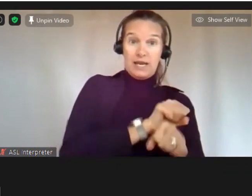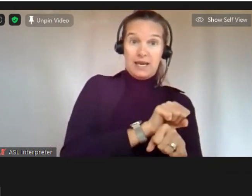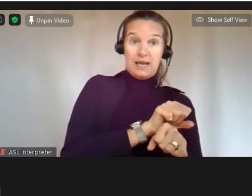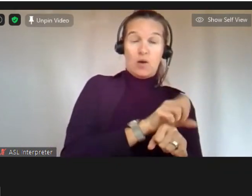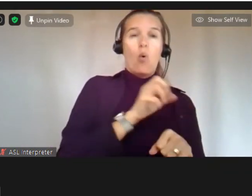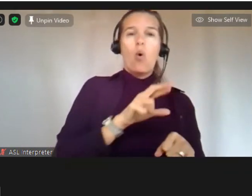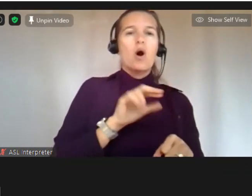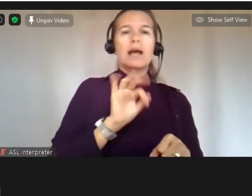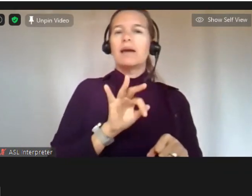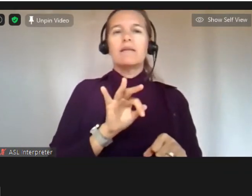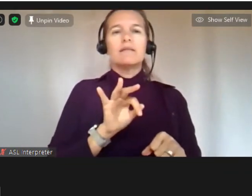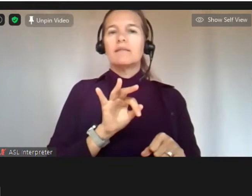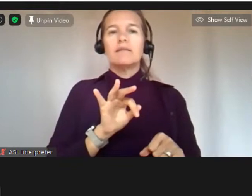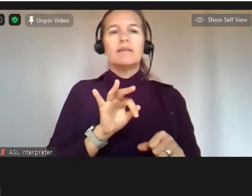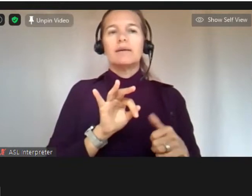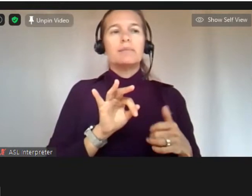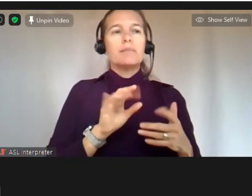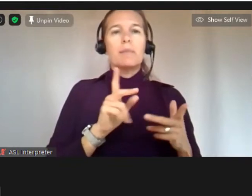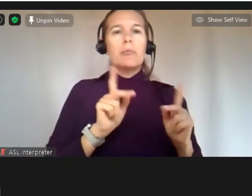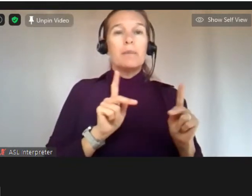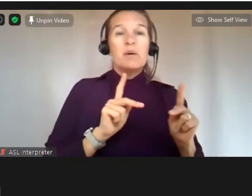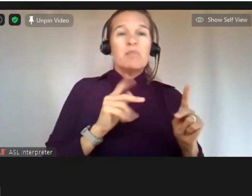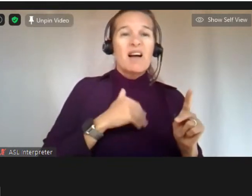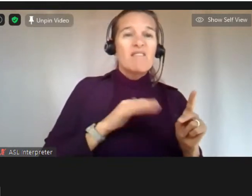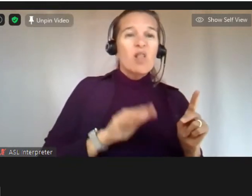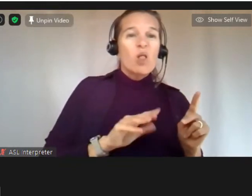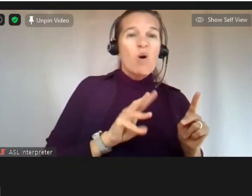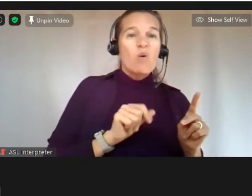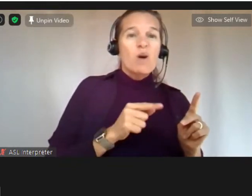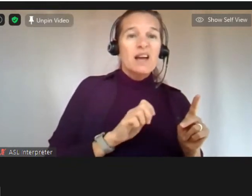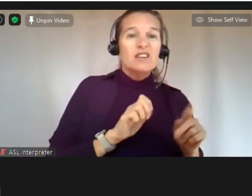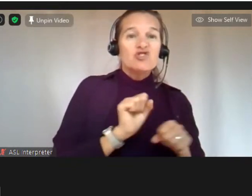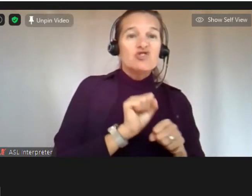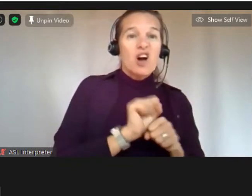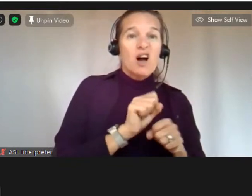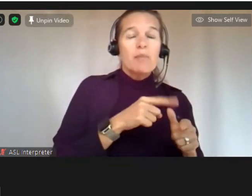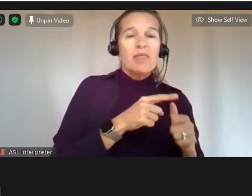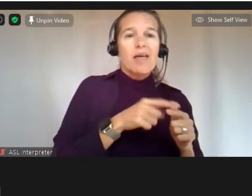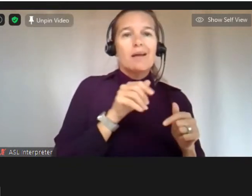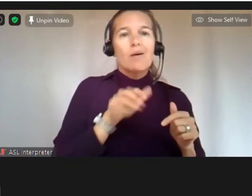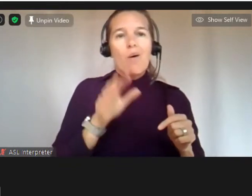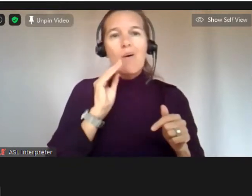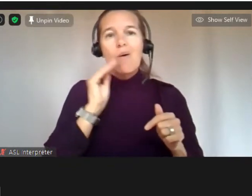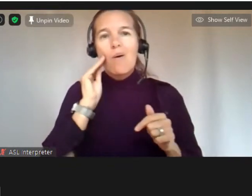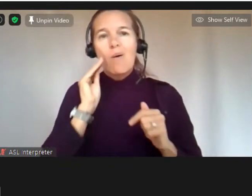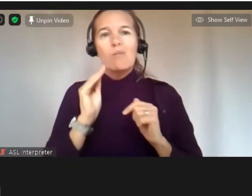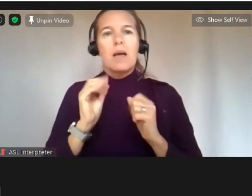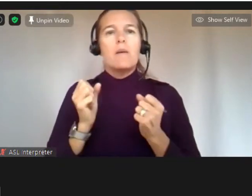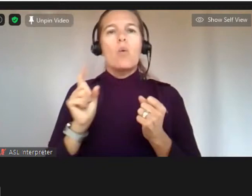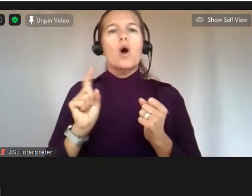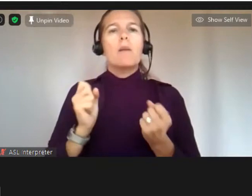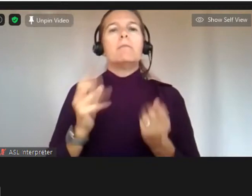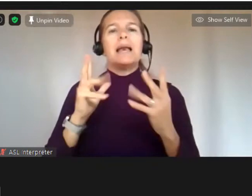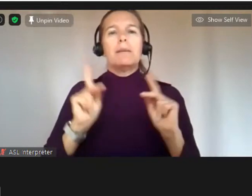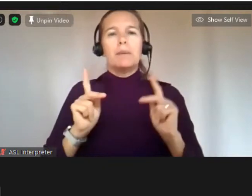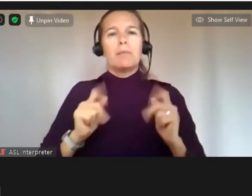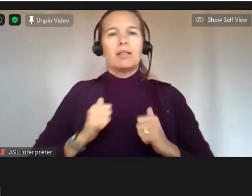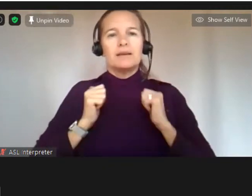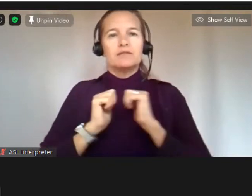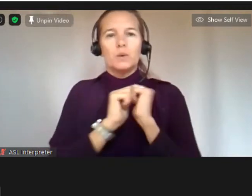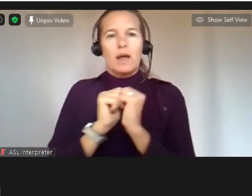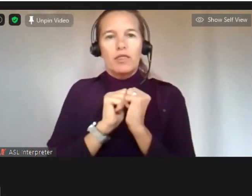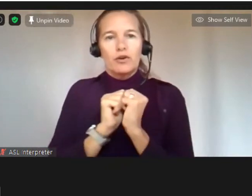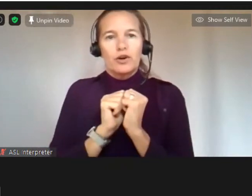situation of people who have low-wage jobs then going home to these crowded conditions that we've heard are so dangerous.